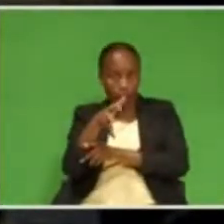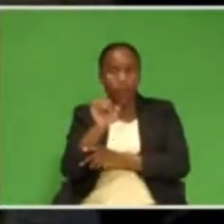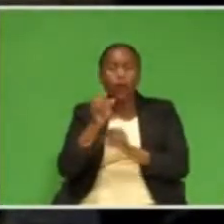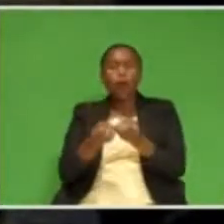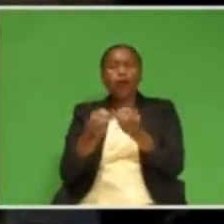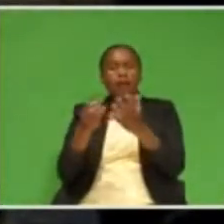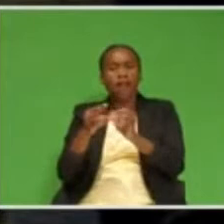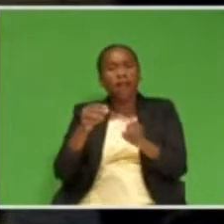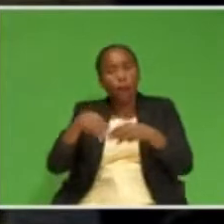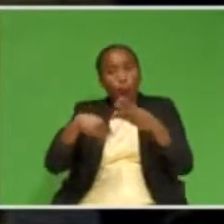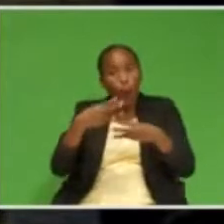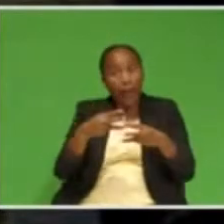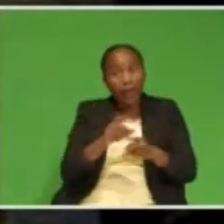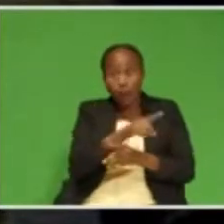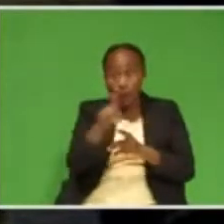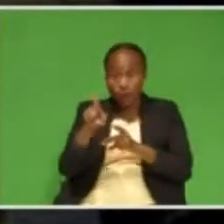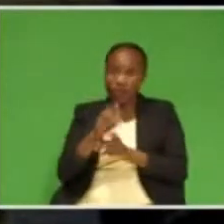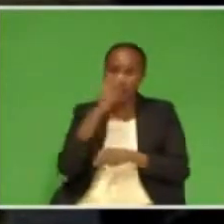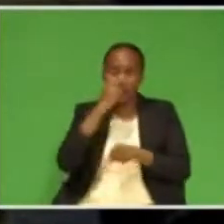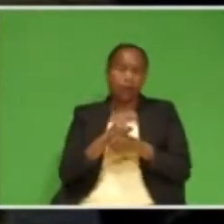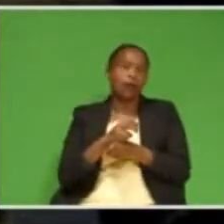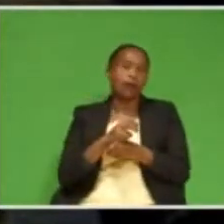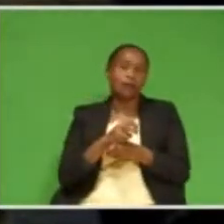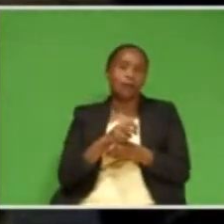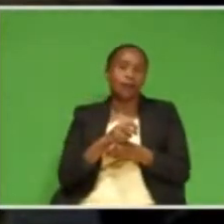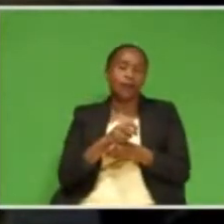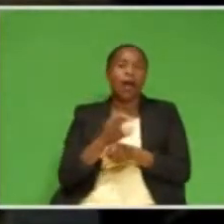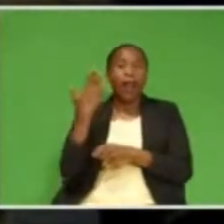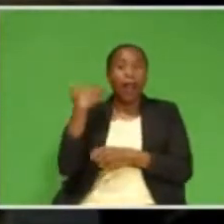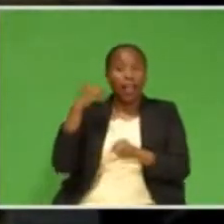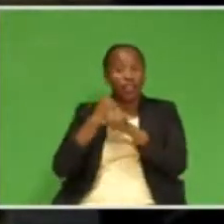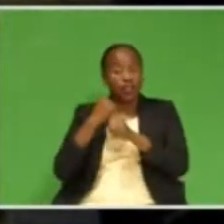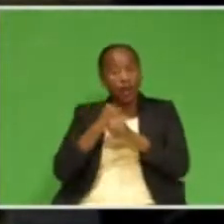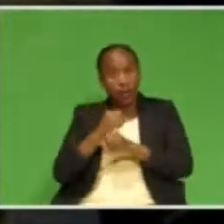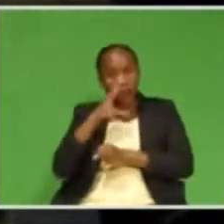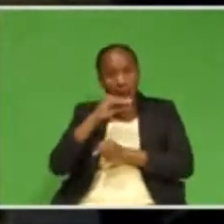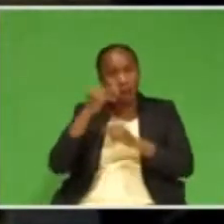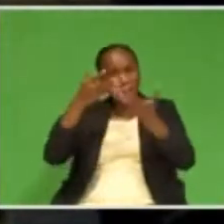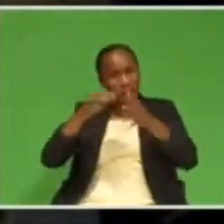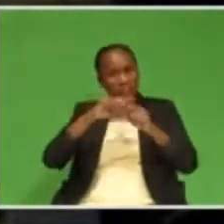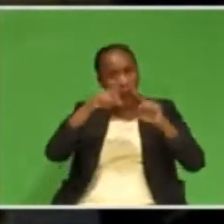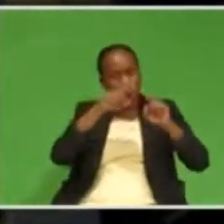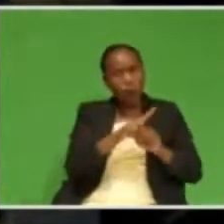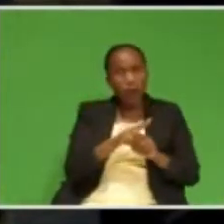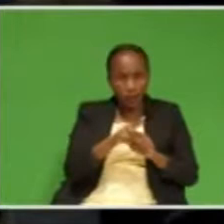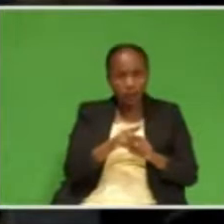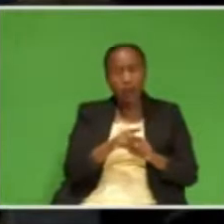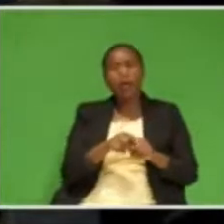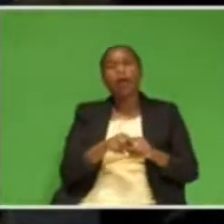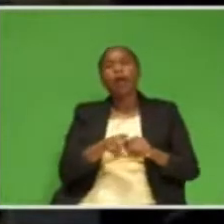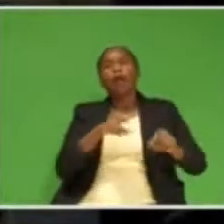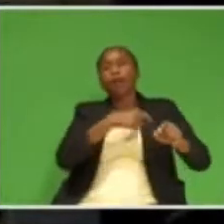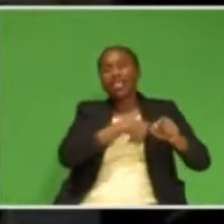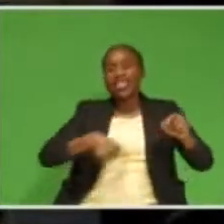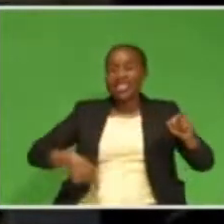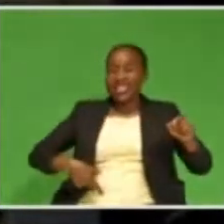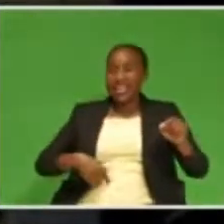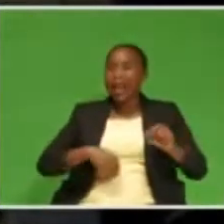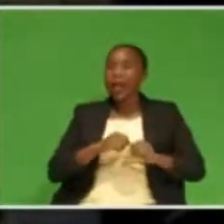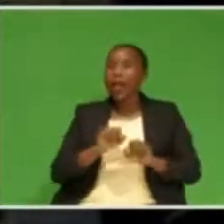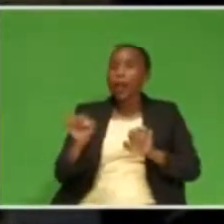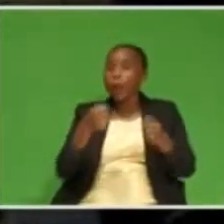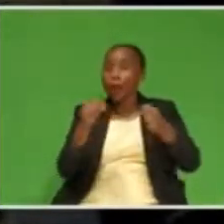work to those who need it. Last year, we spoke about the value of the presidential employment